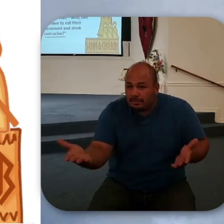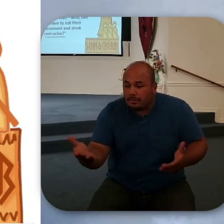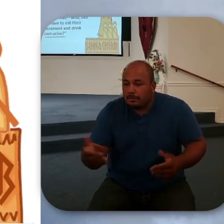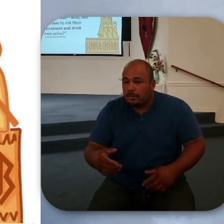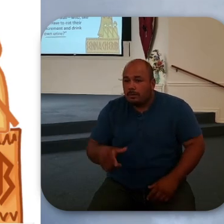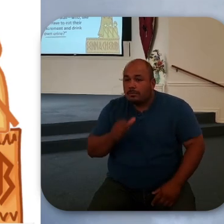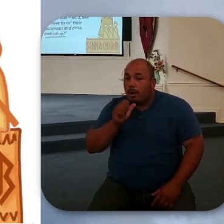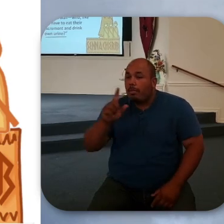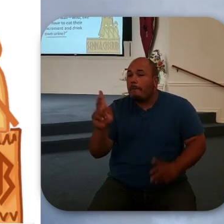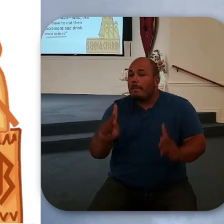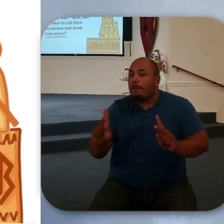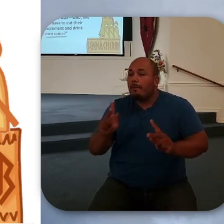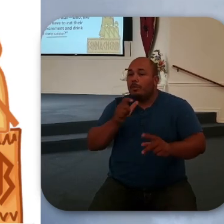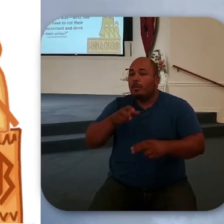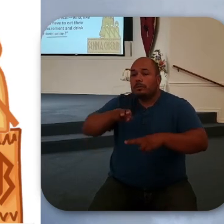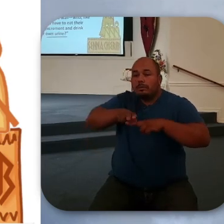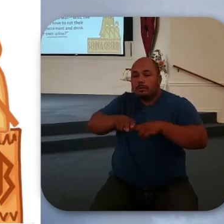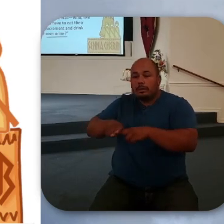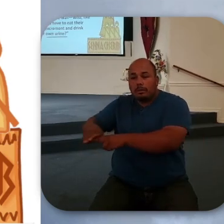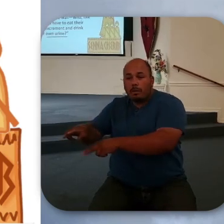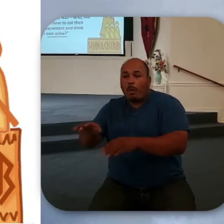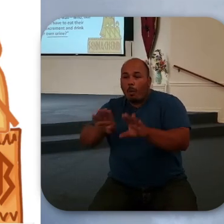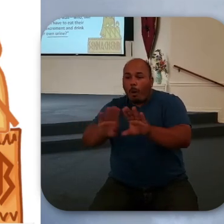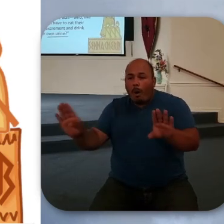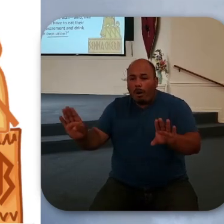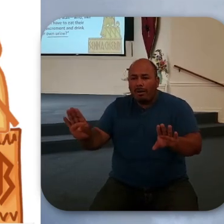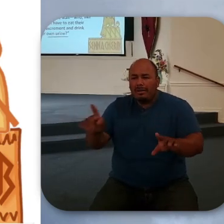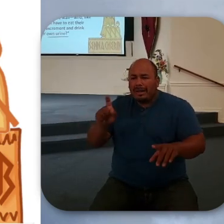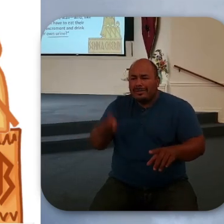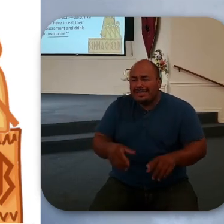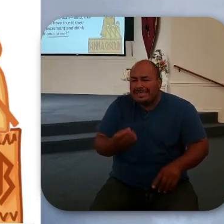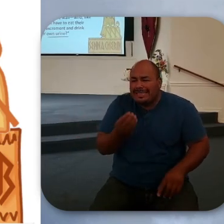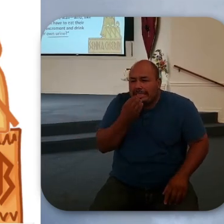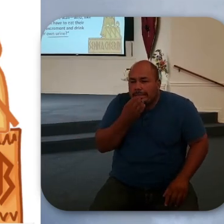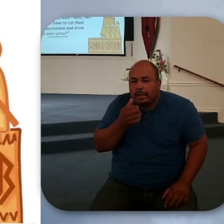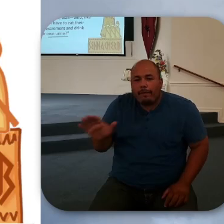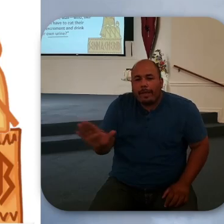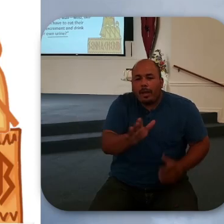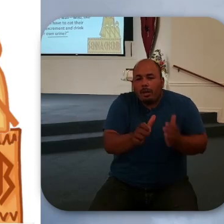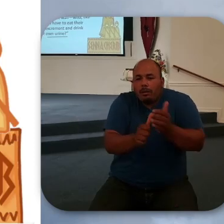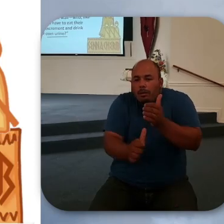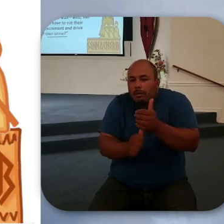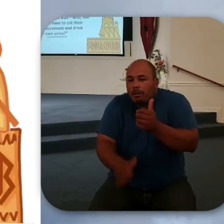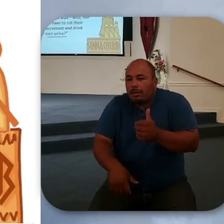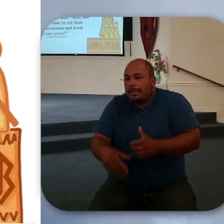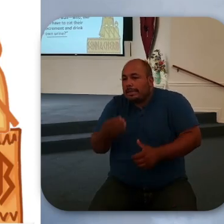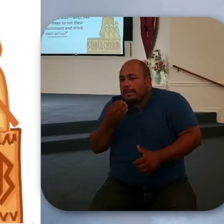who, like you, will have to eat their own excrement and drink their own urine?"